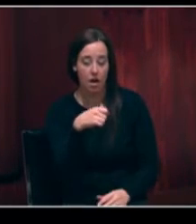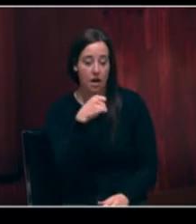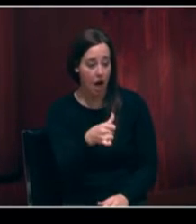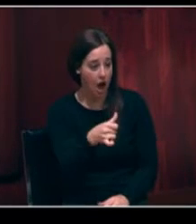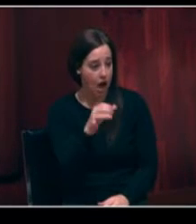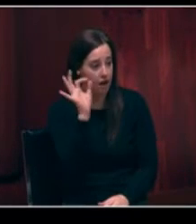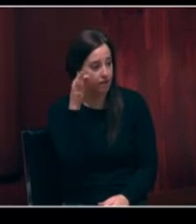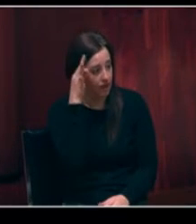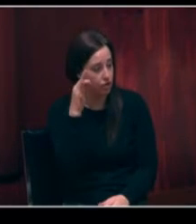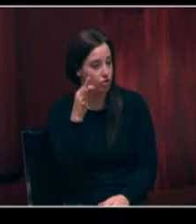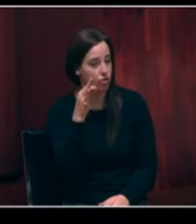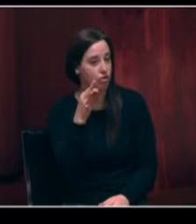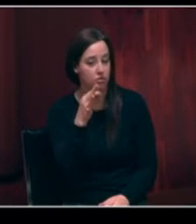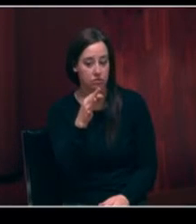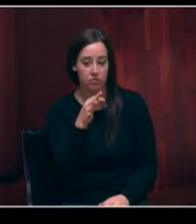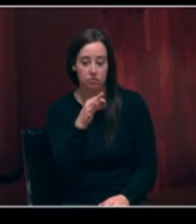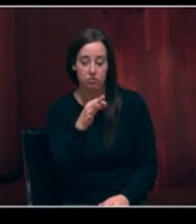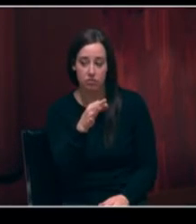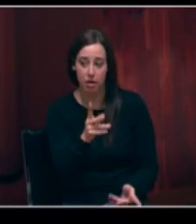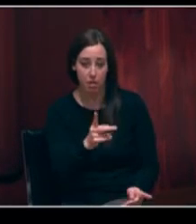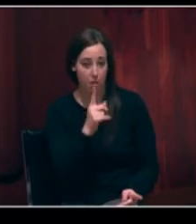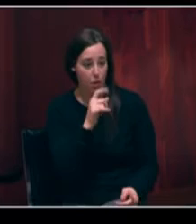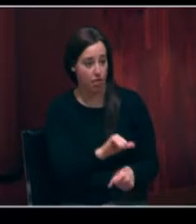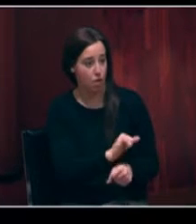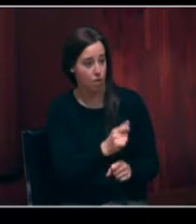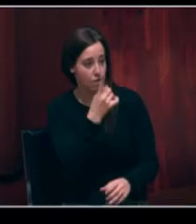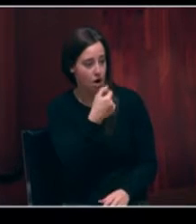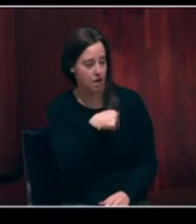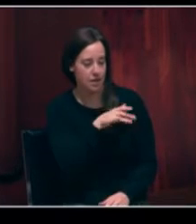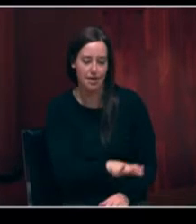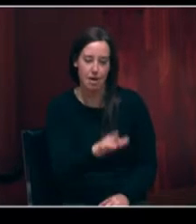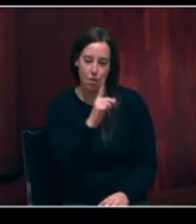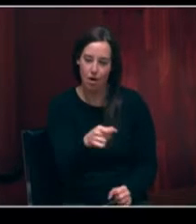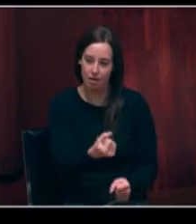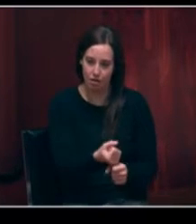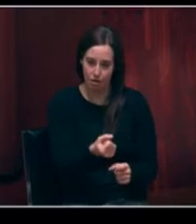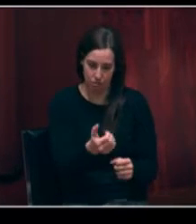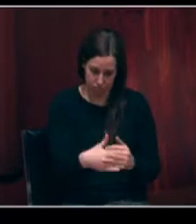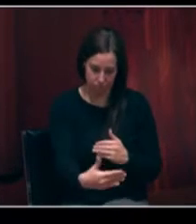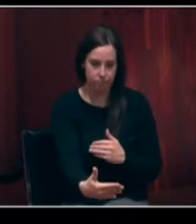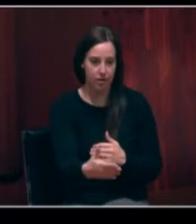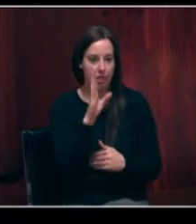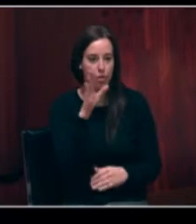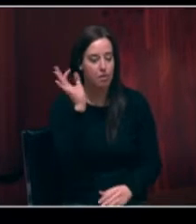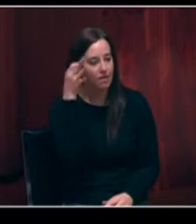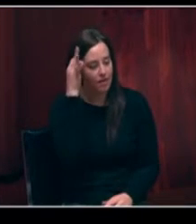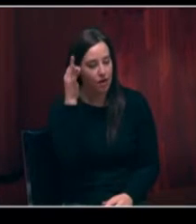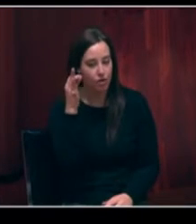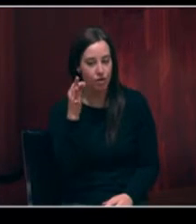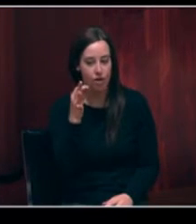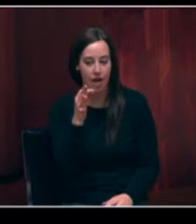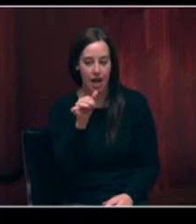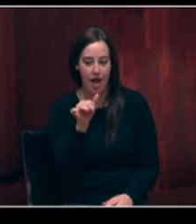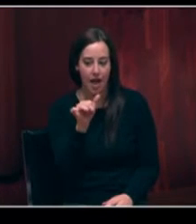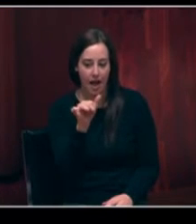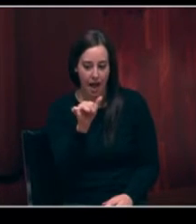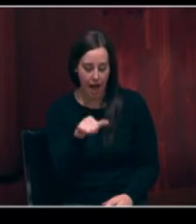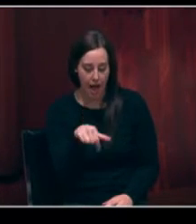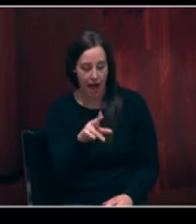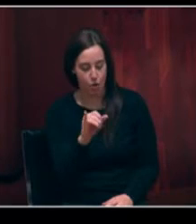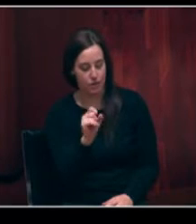what you can expect is that, of course, a year from now, probably about November, December, there's going to be a Federal Acquisition Regulation on the street which is going